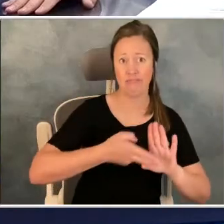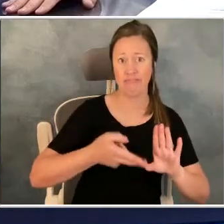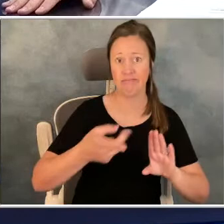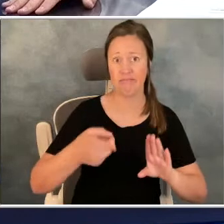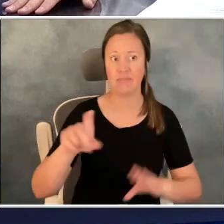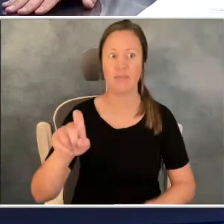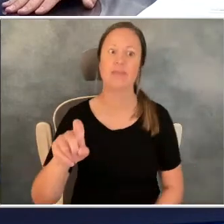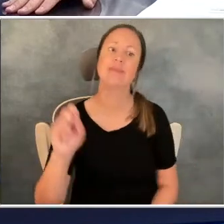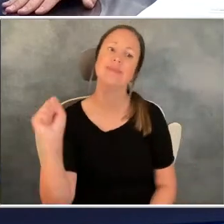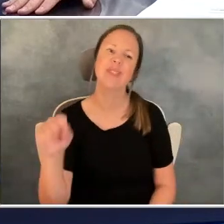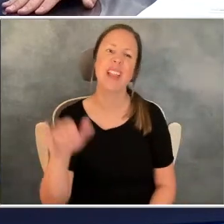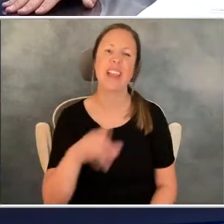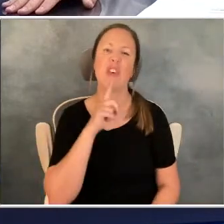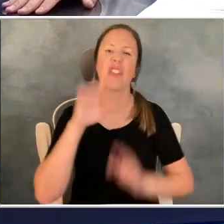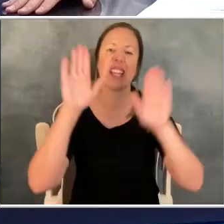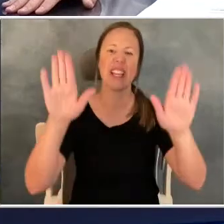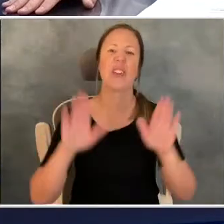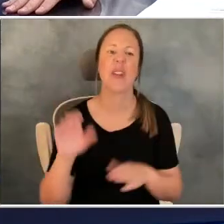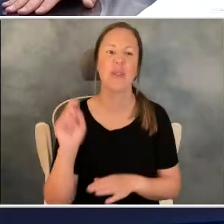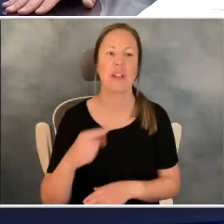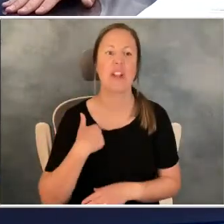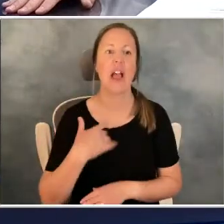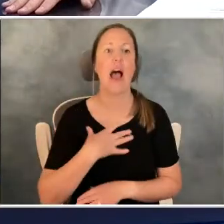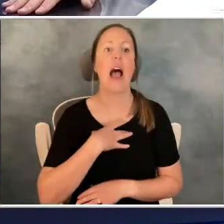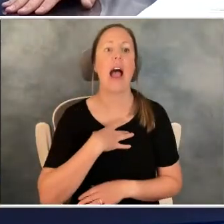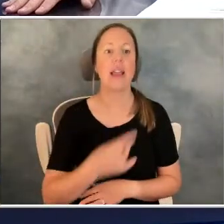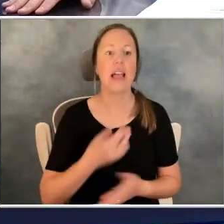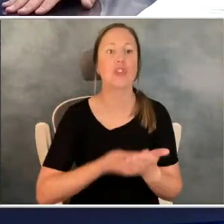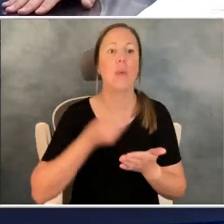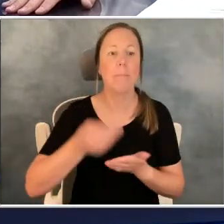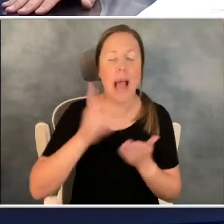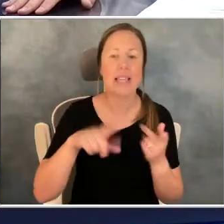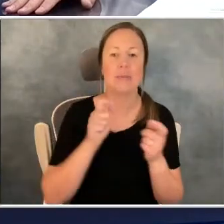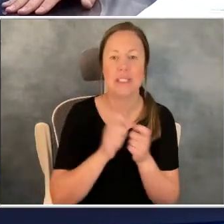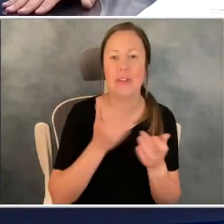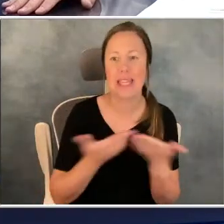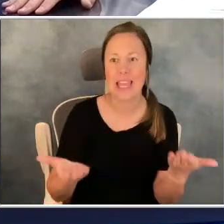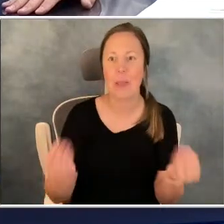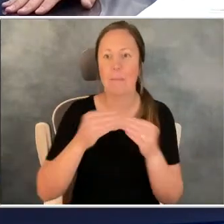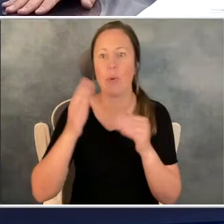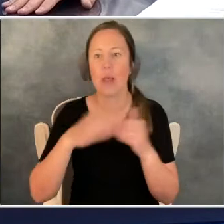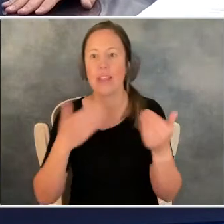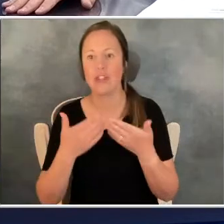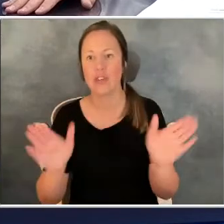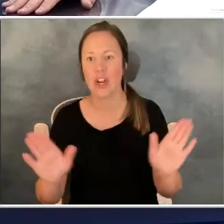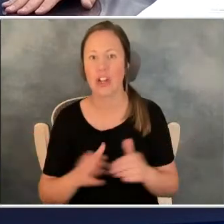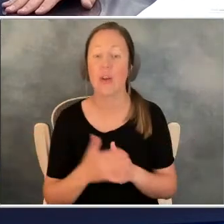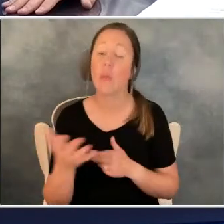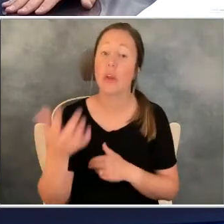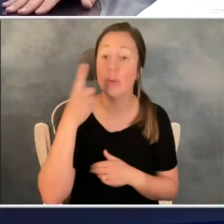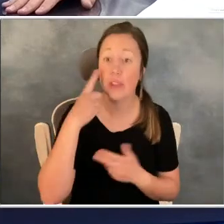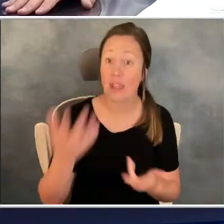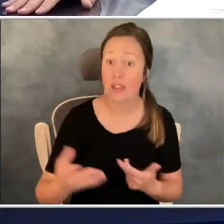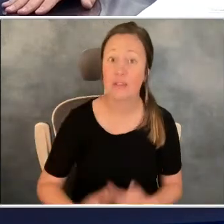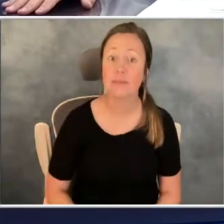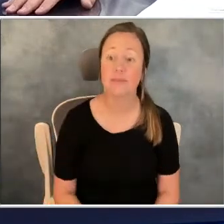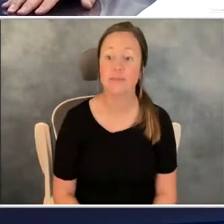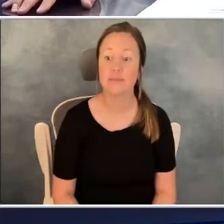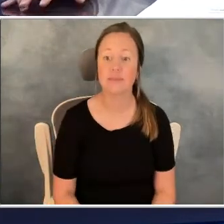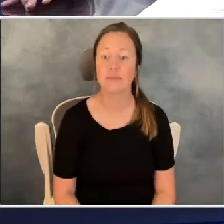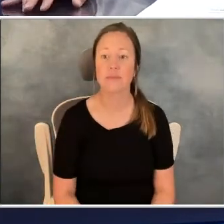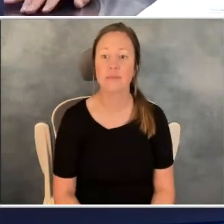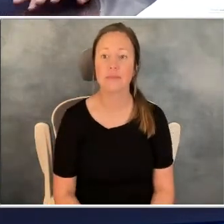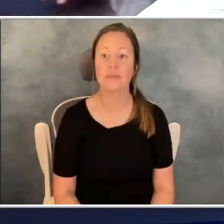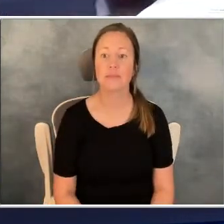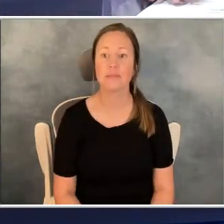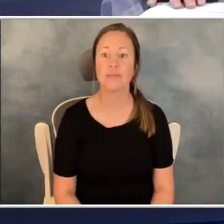buy brand name naproxen over generic. What do you think? So here, I'm going to be a pharmacist for you.